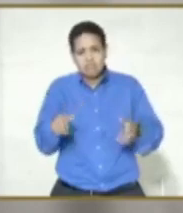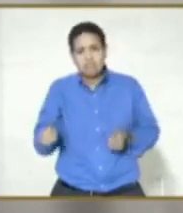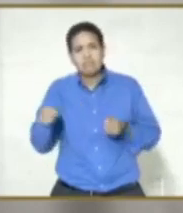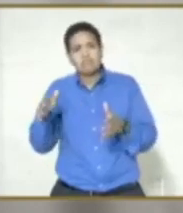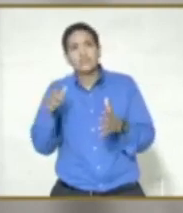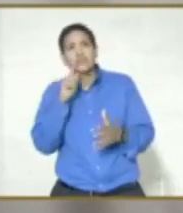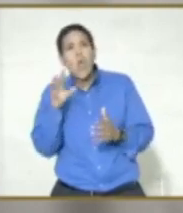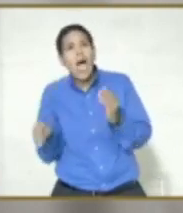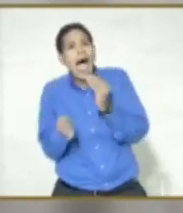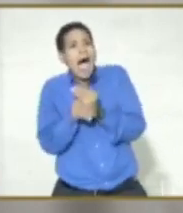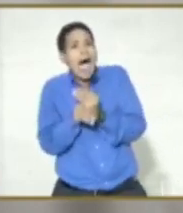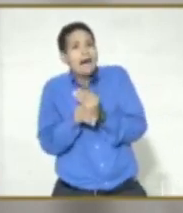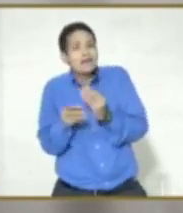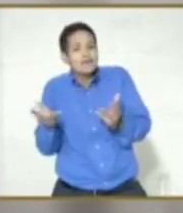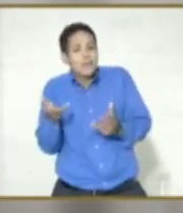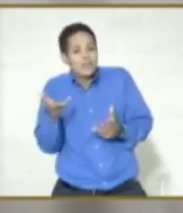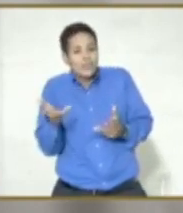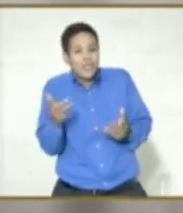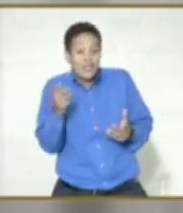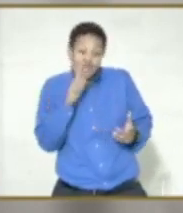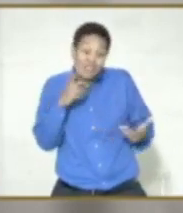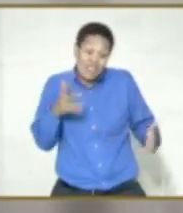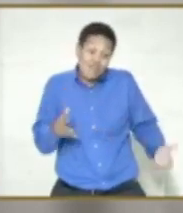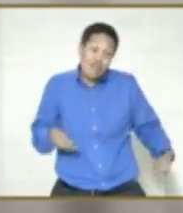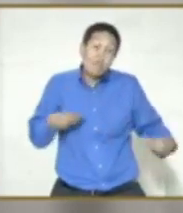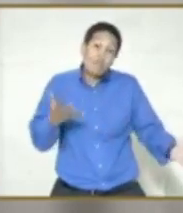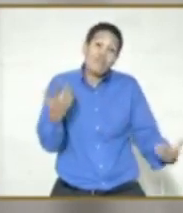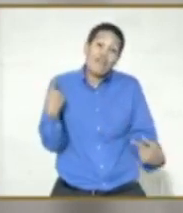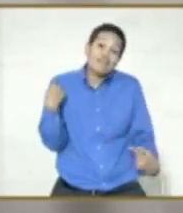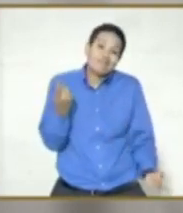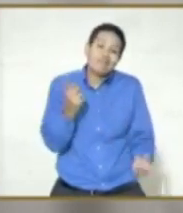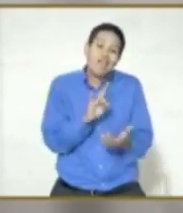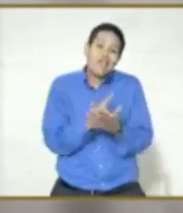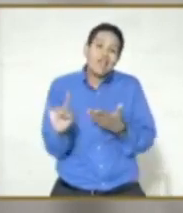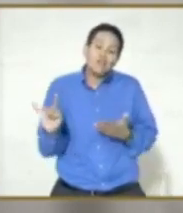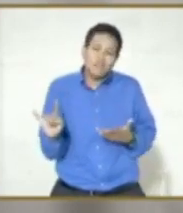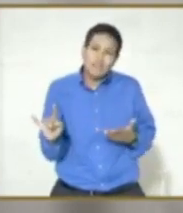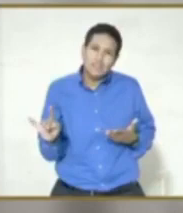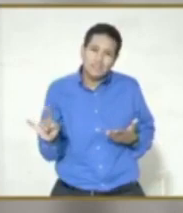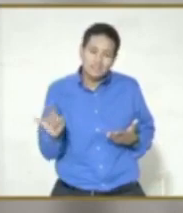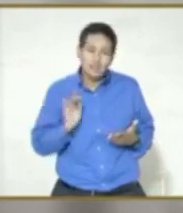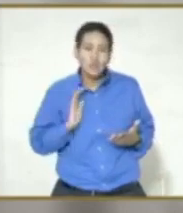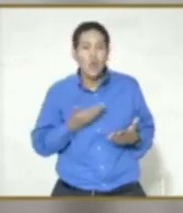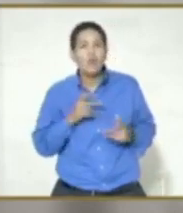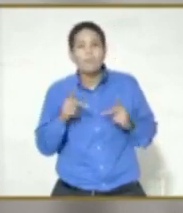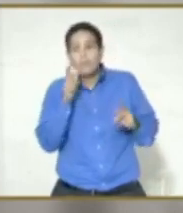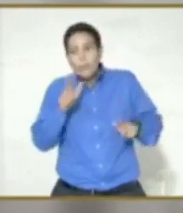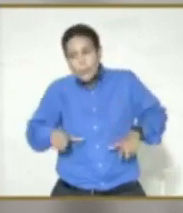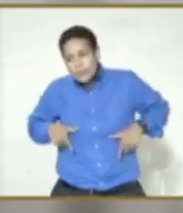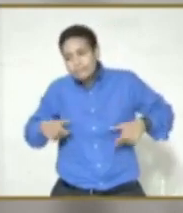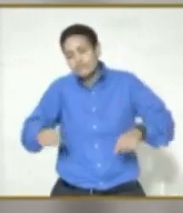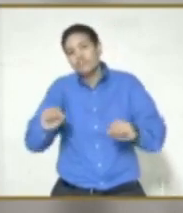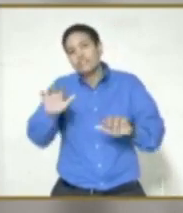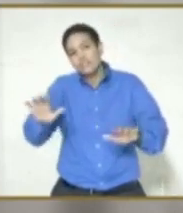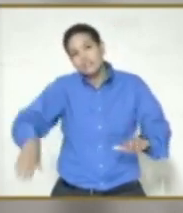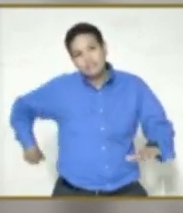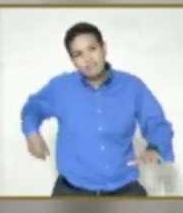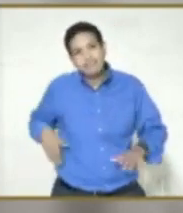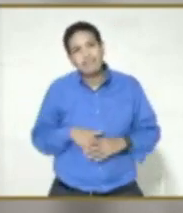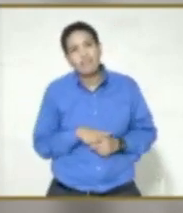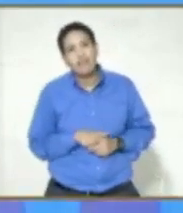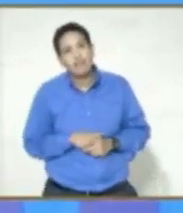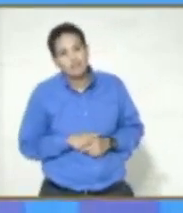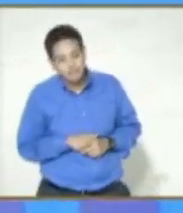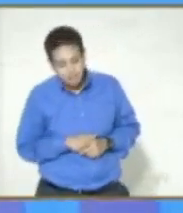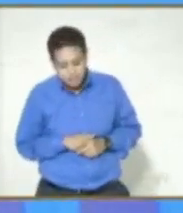what would have been and what is being provided over these 8 weeks to our homeless population.